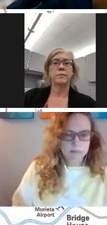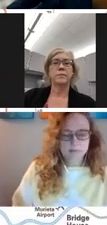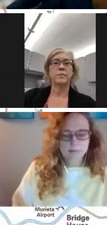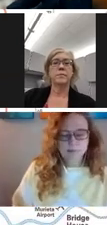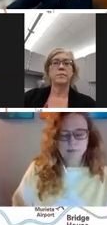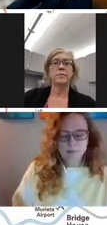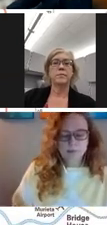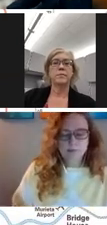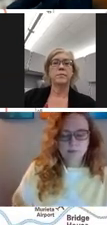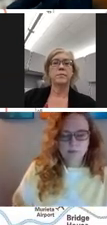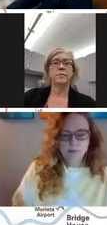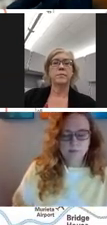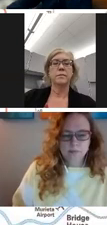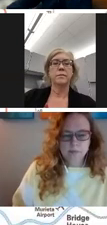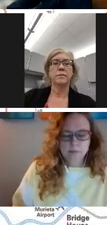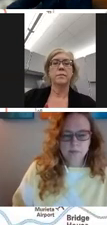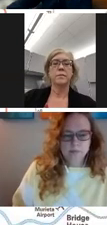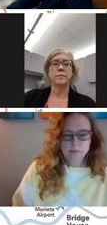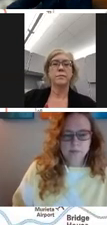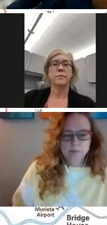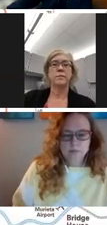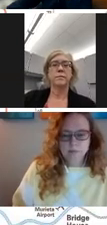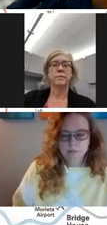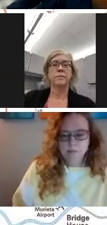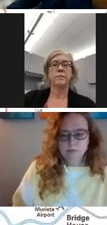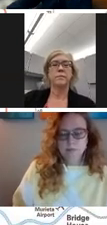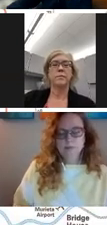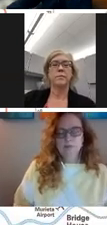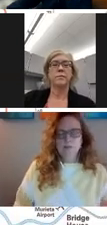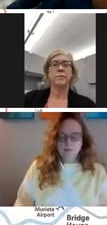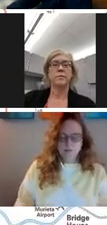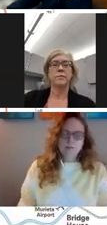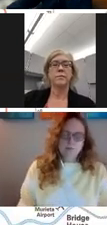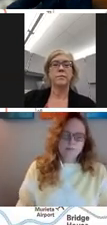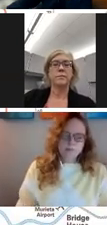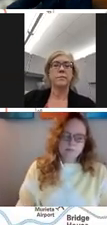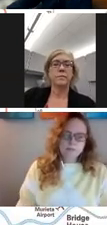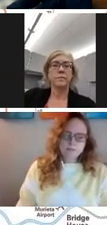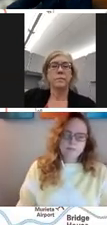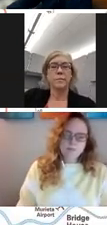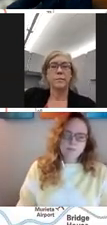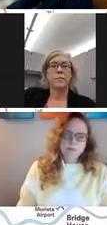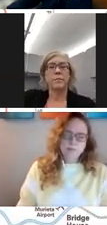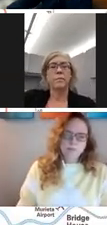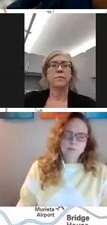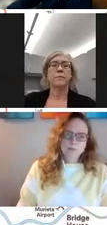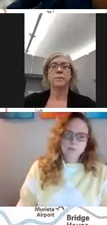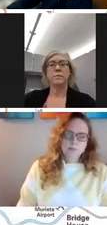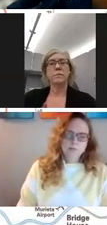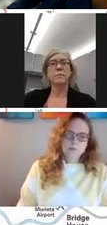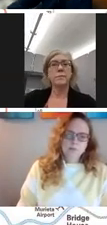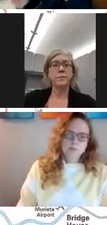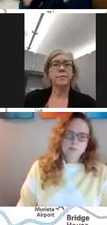then when we're talking about our programs, services to veterans, services to individuals with disabilities, English language learners, you